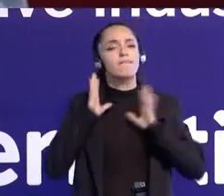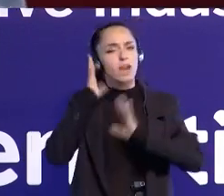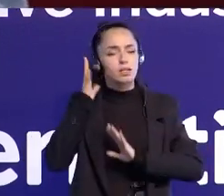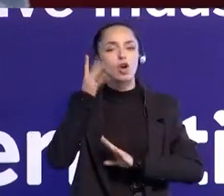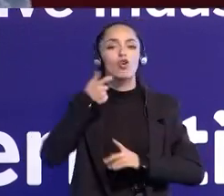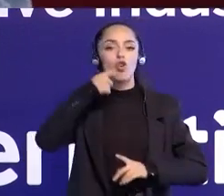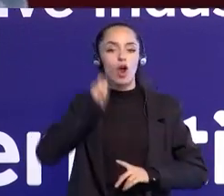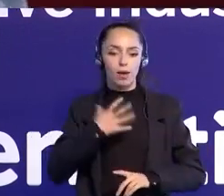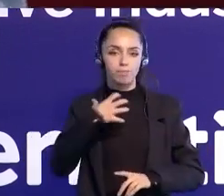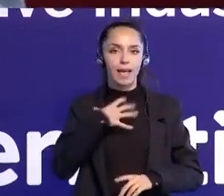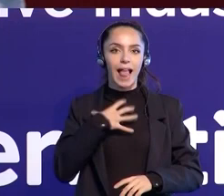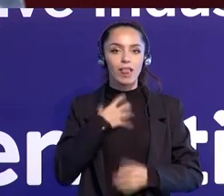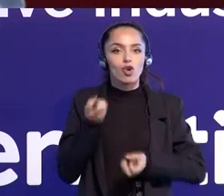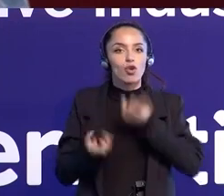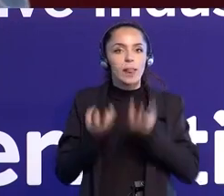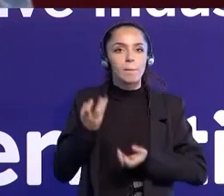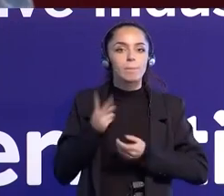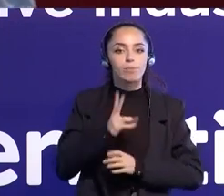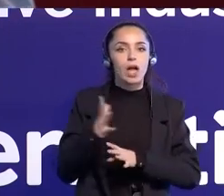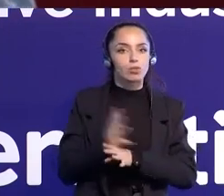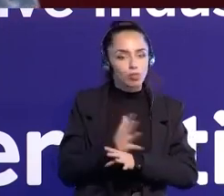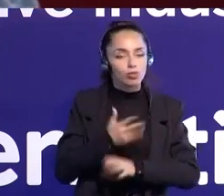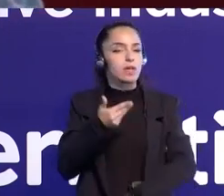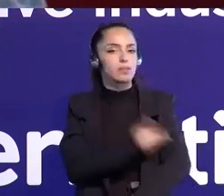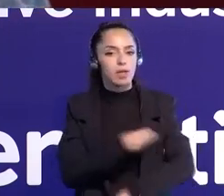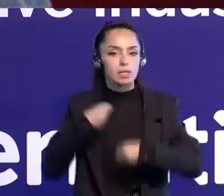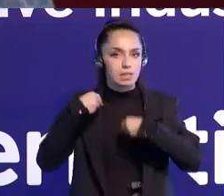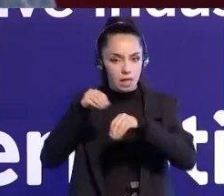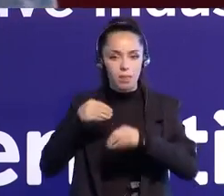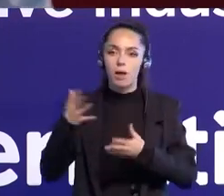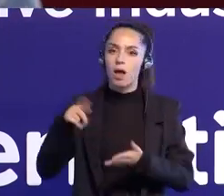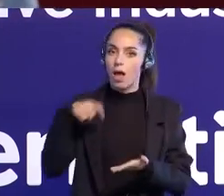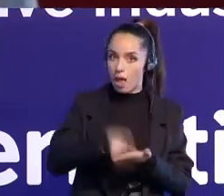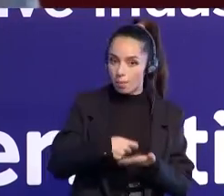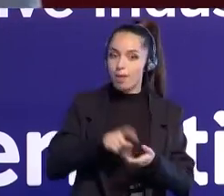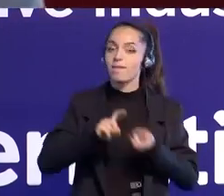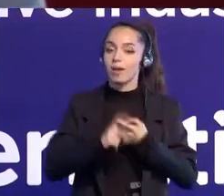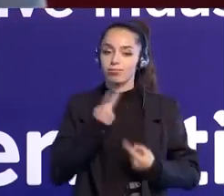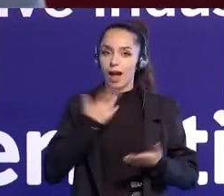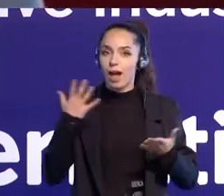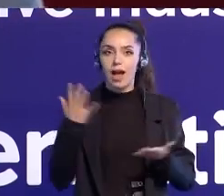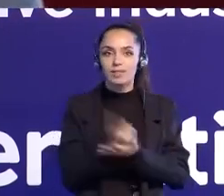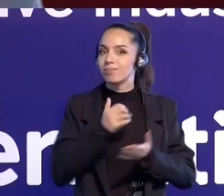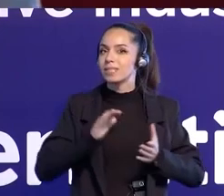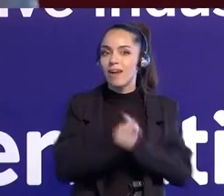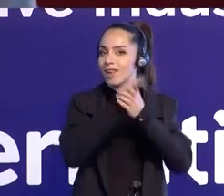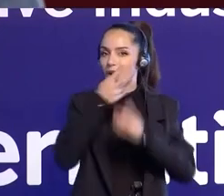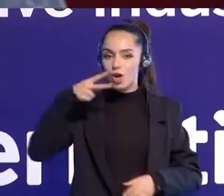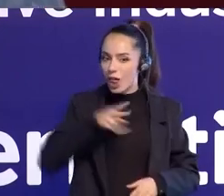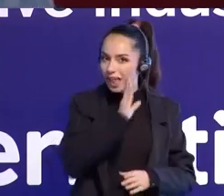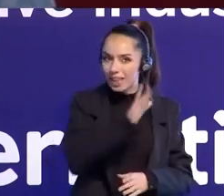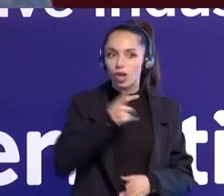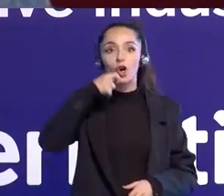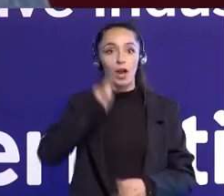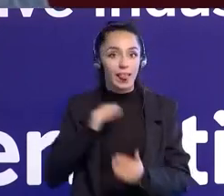and services, and they also raise funds for our victory. And third, many